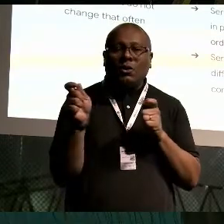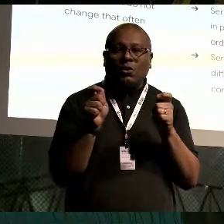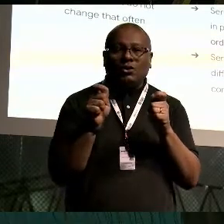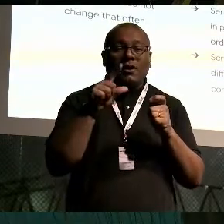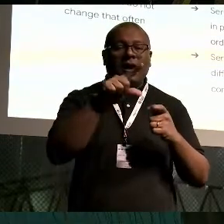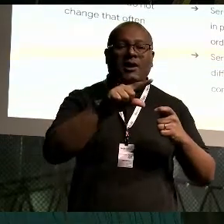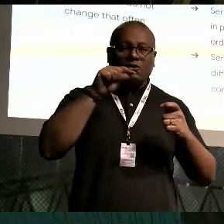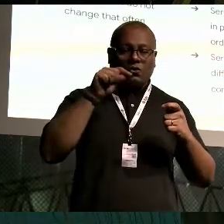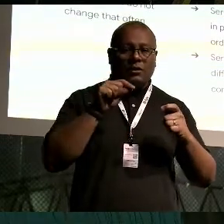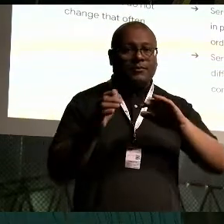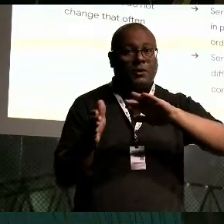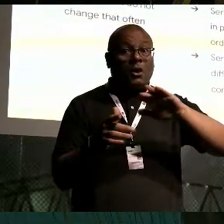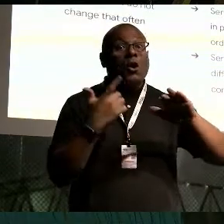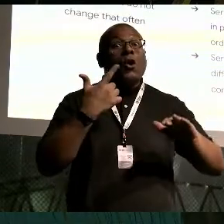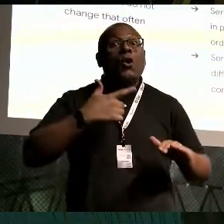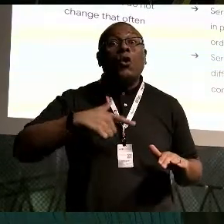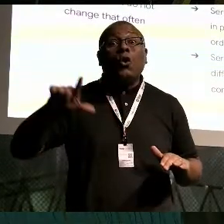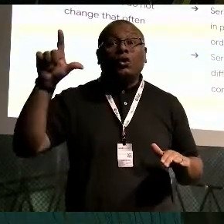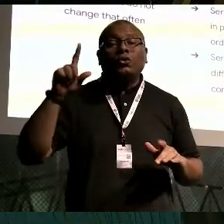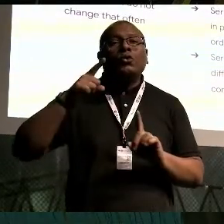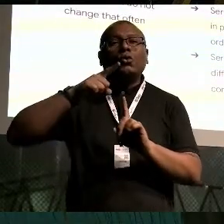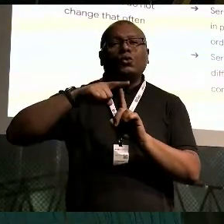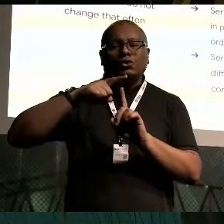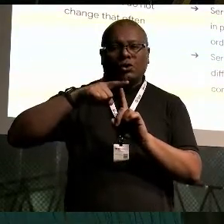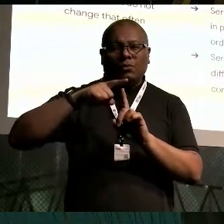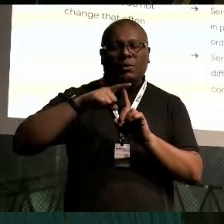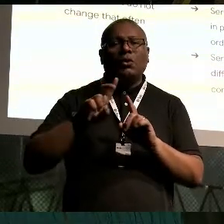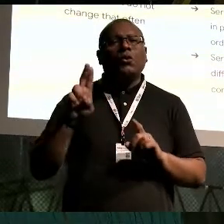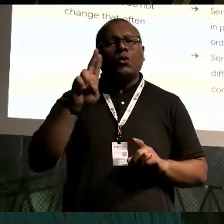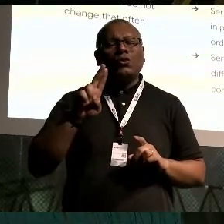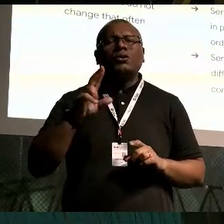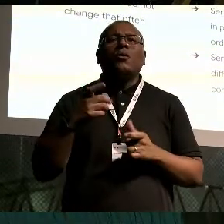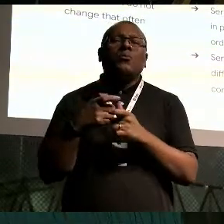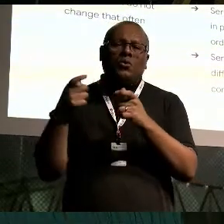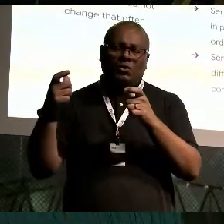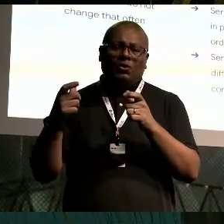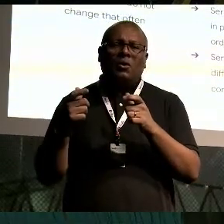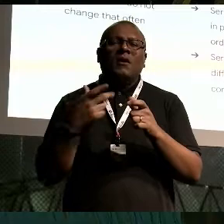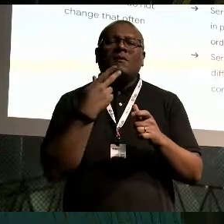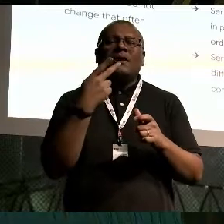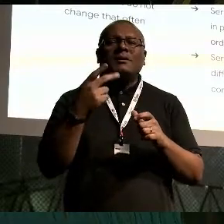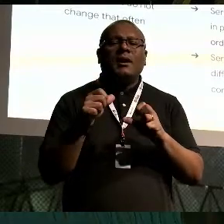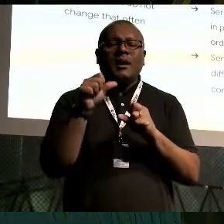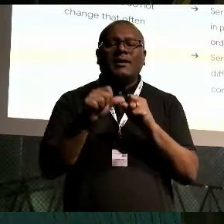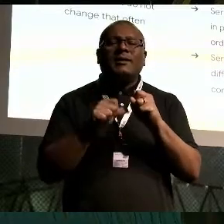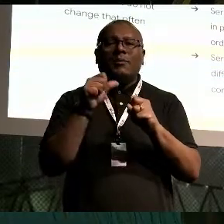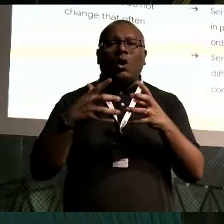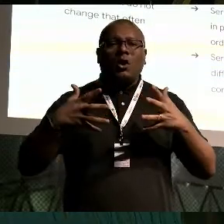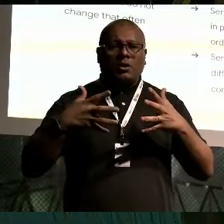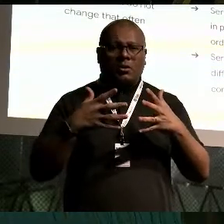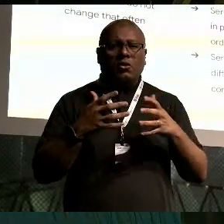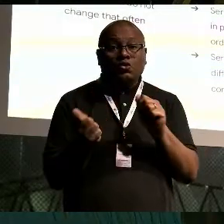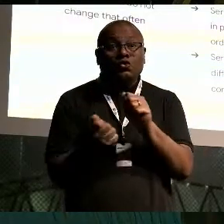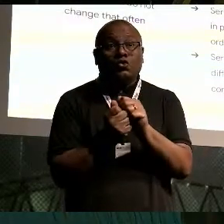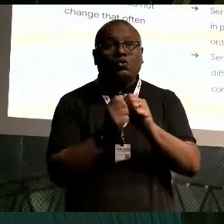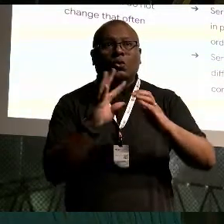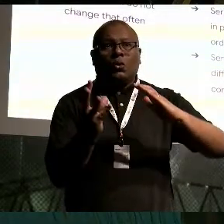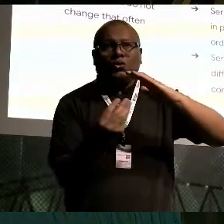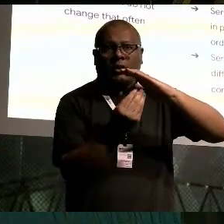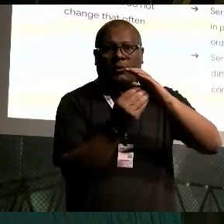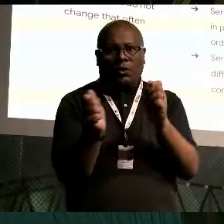And if your services are closely related, they are usually deployed together, and they are executed in a certain order.